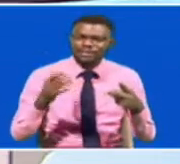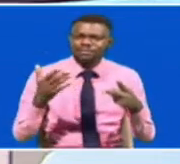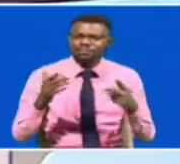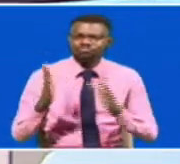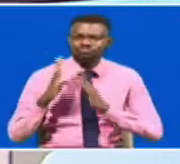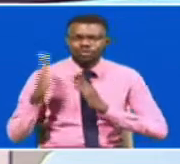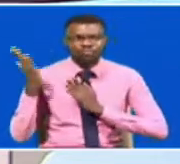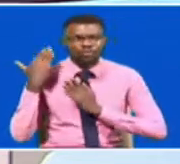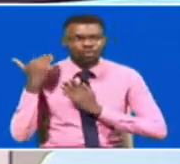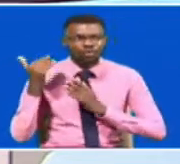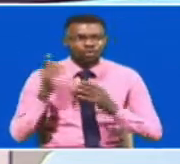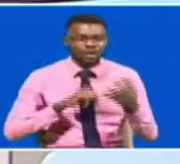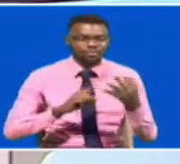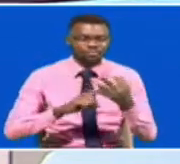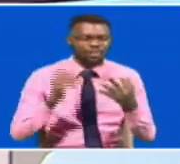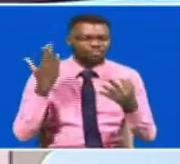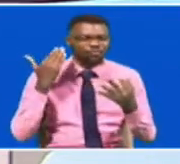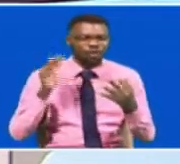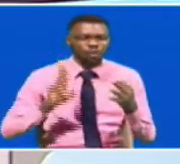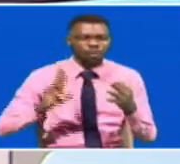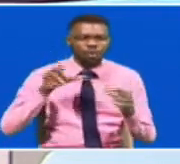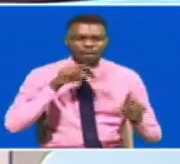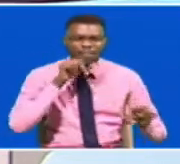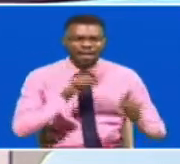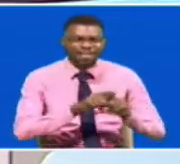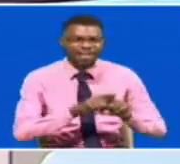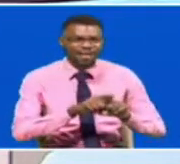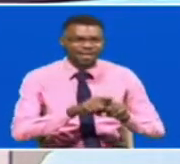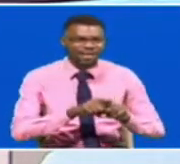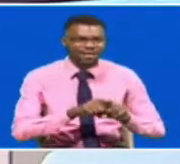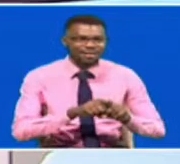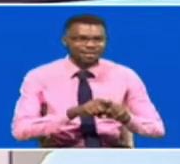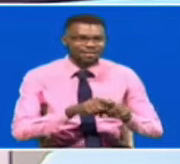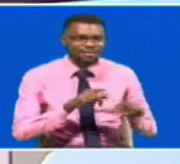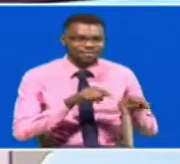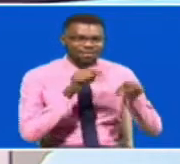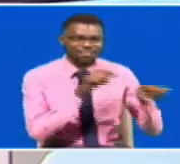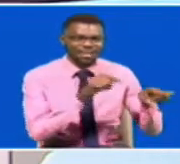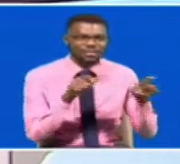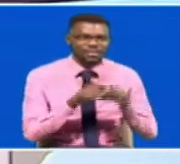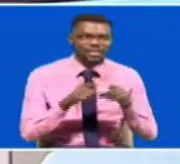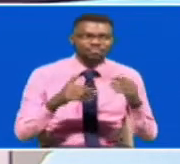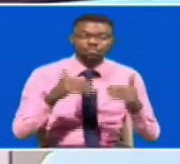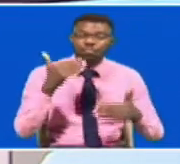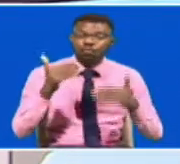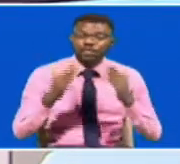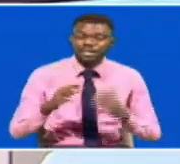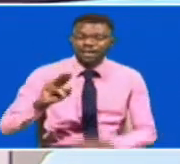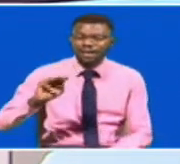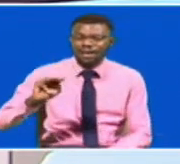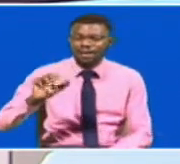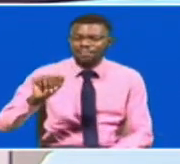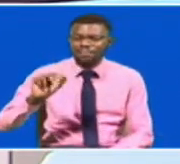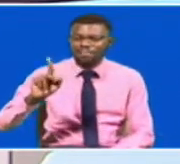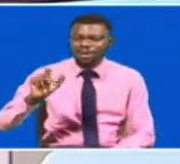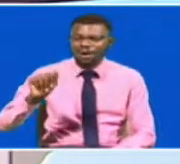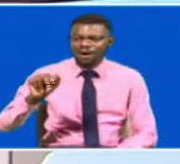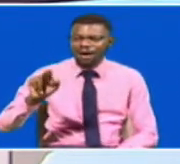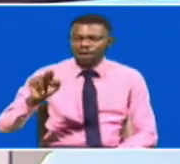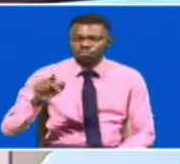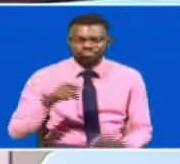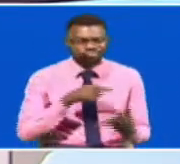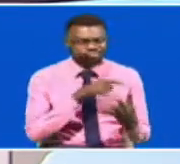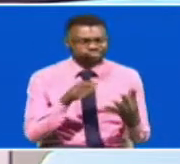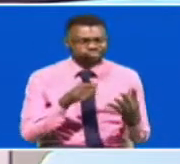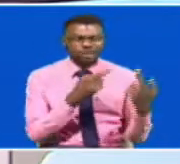and former President Uhuru's brother, he calls him MK, and Professor Makau Mutua as individuals responsible for the